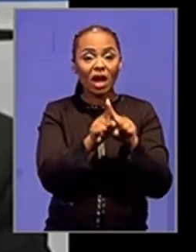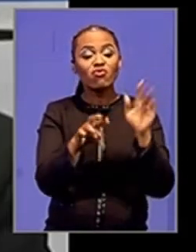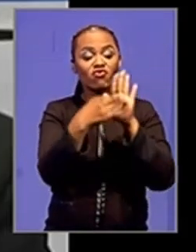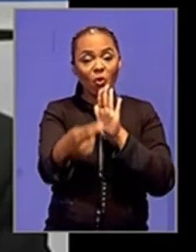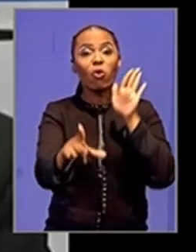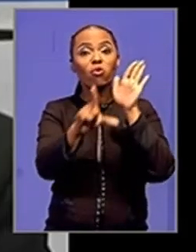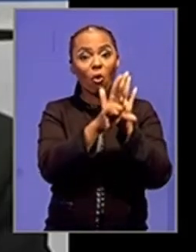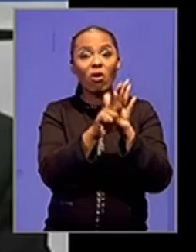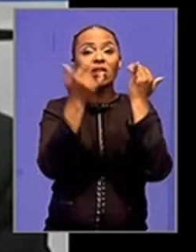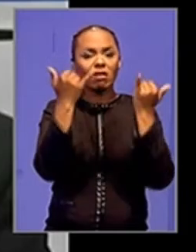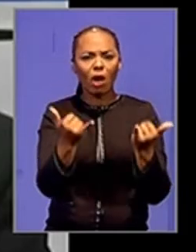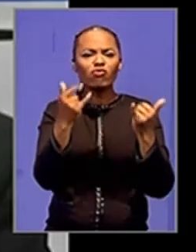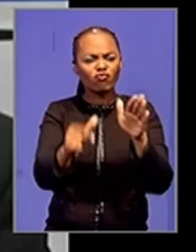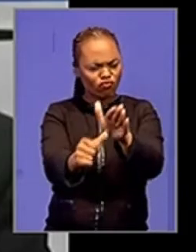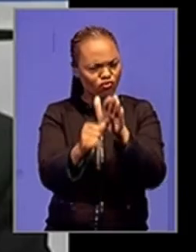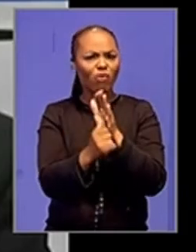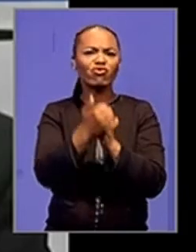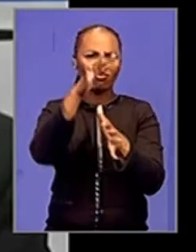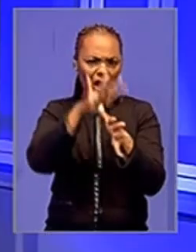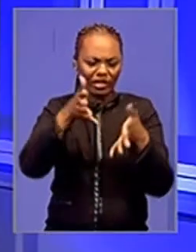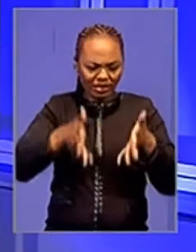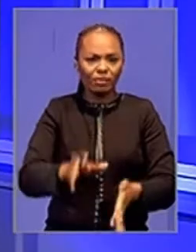law is key in this country.